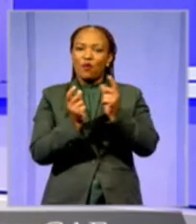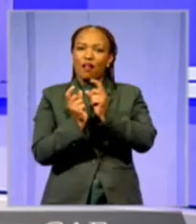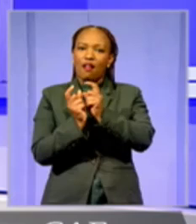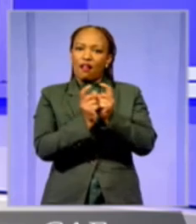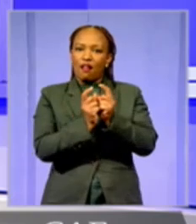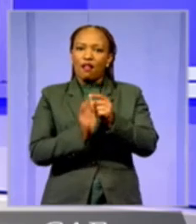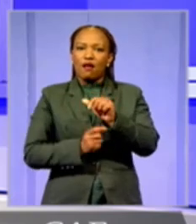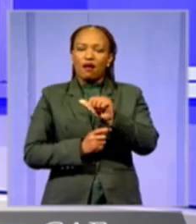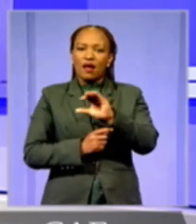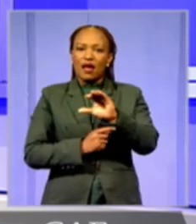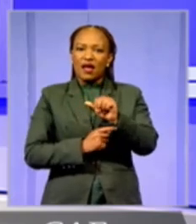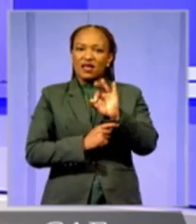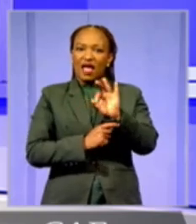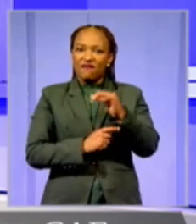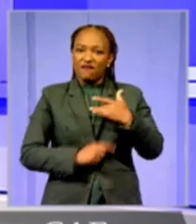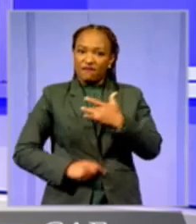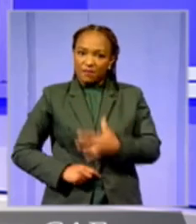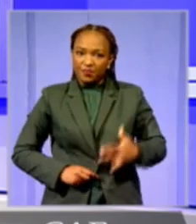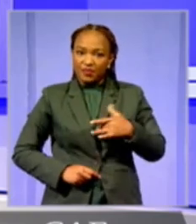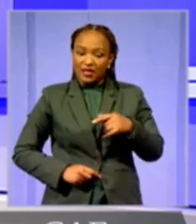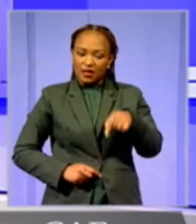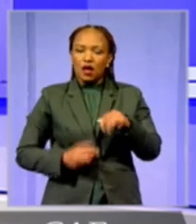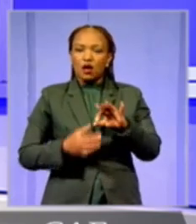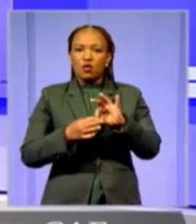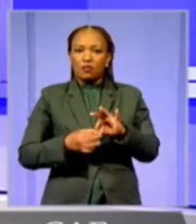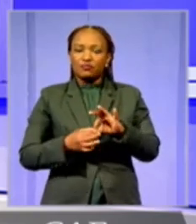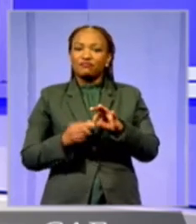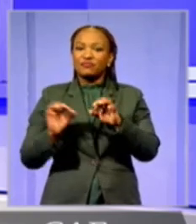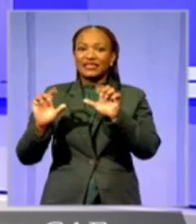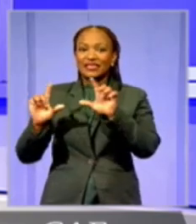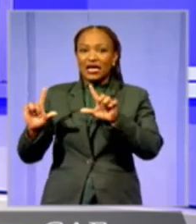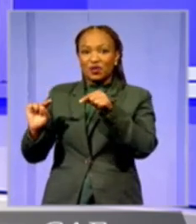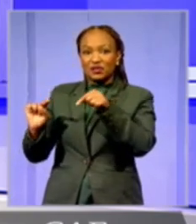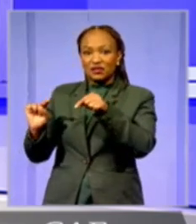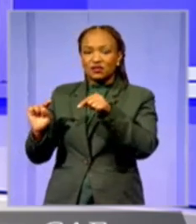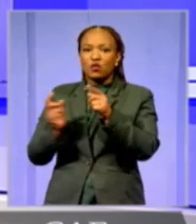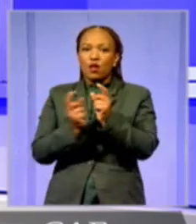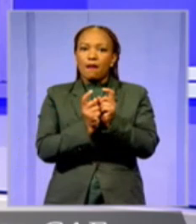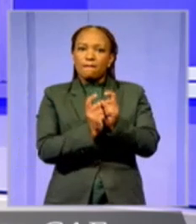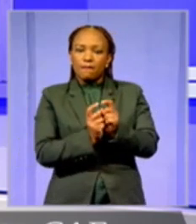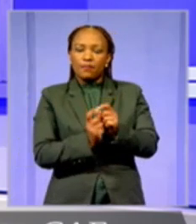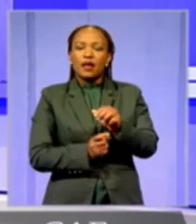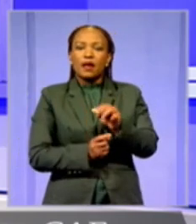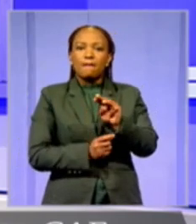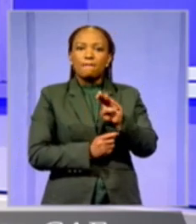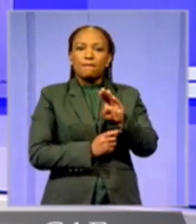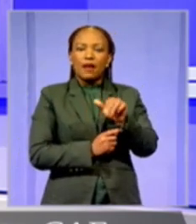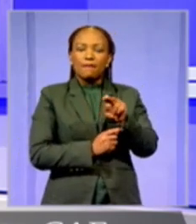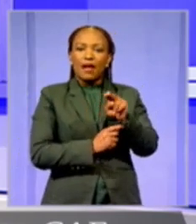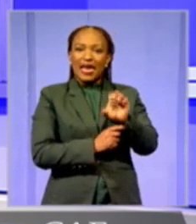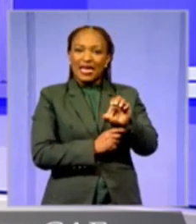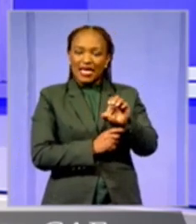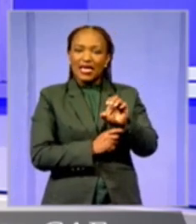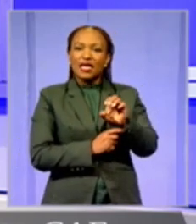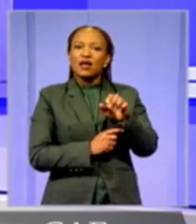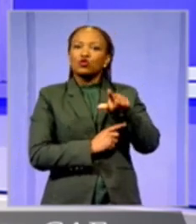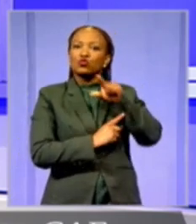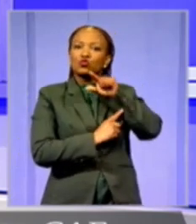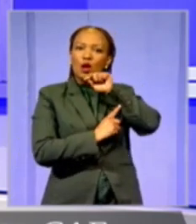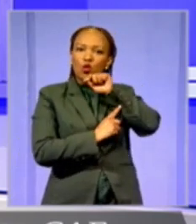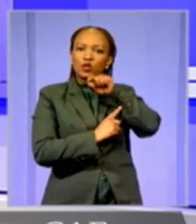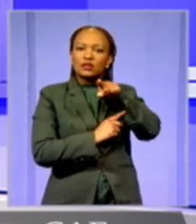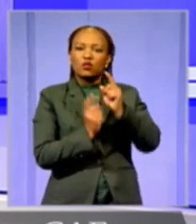Champions League mono gae. The Brazilians ba tlile go tshameka le Mbabane Swallows ya kwa Eswatini kwa legaeng la setlhopha